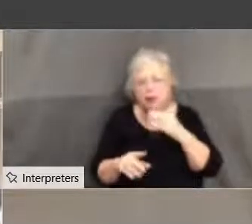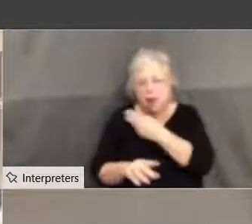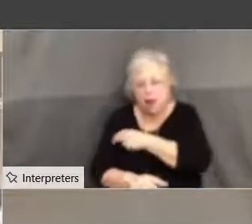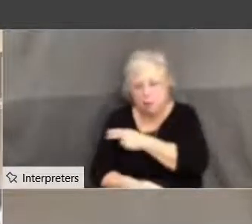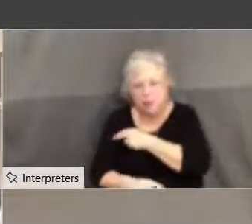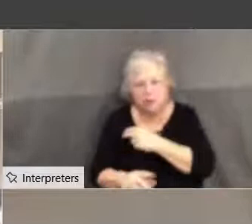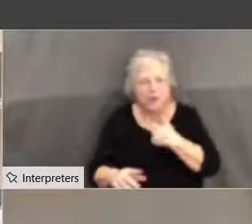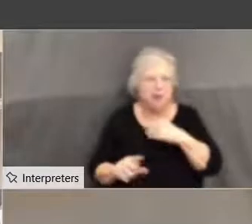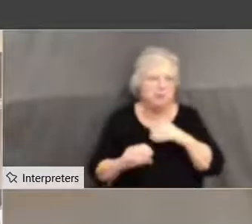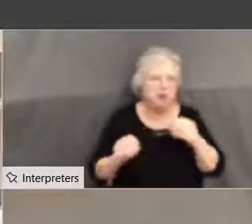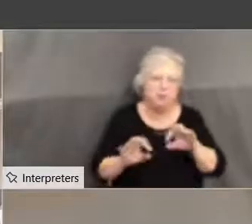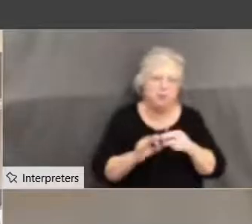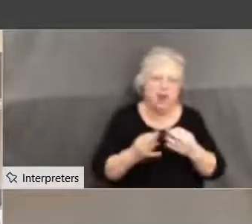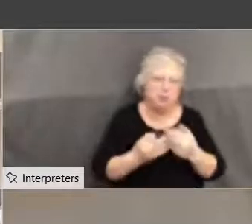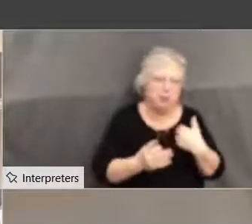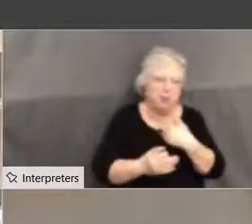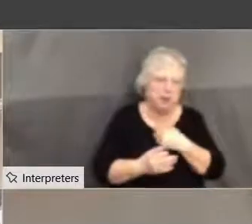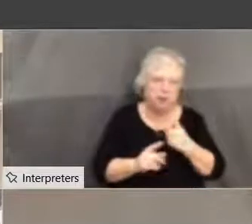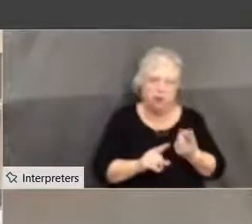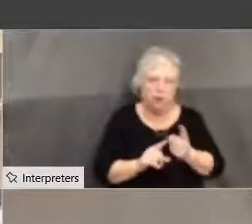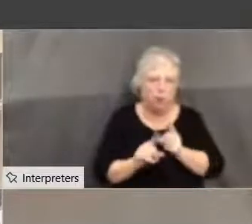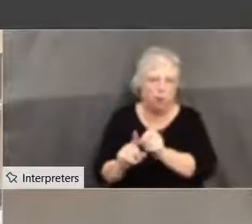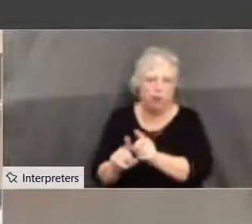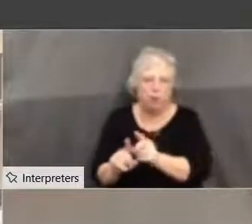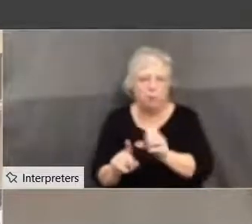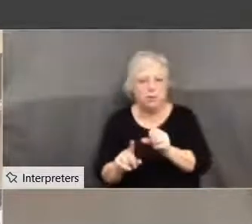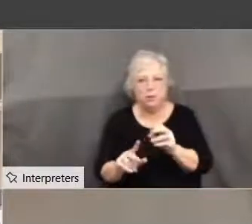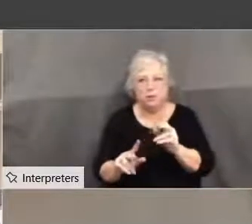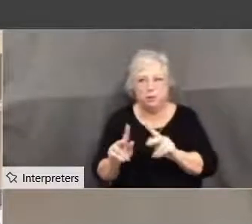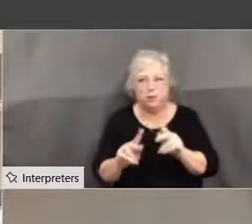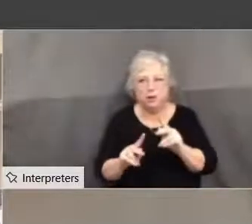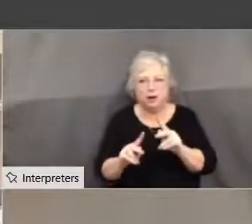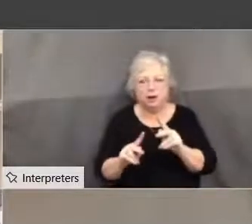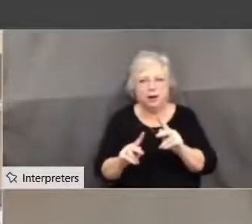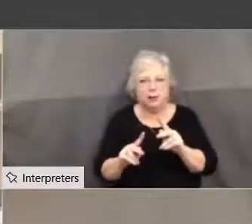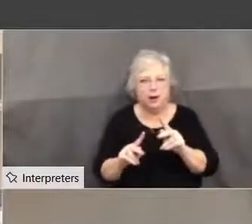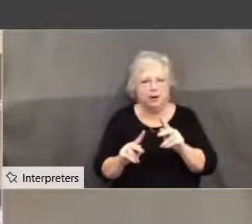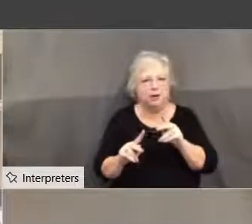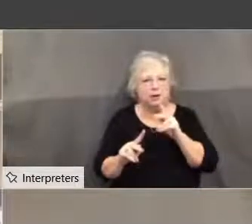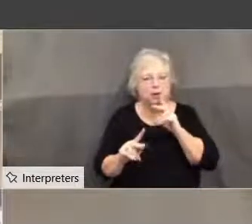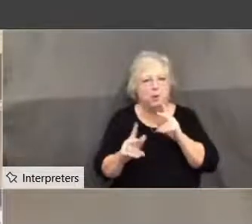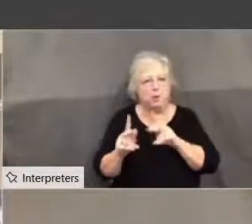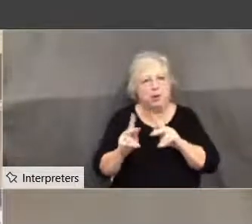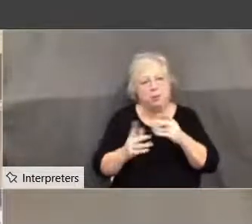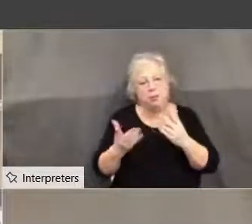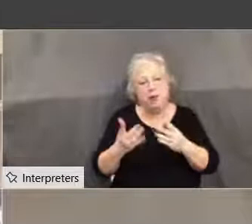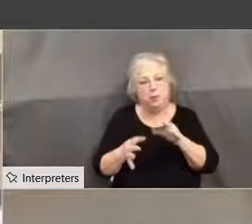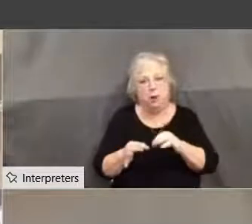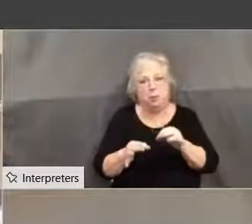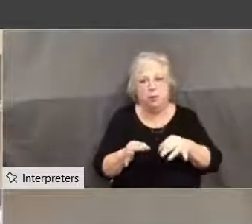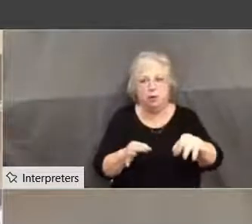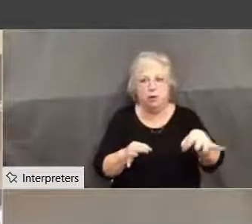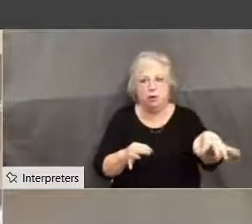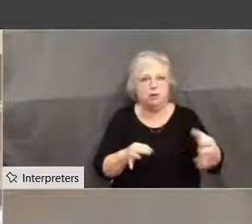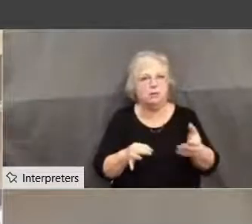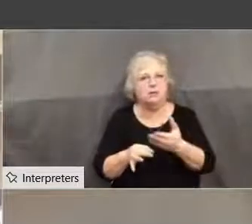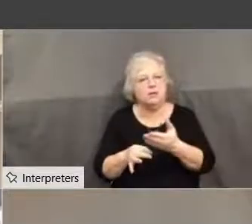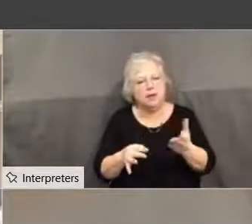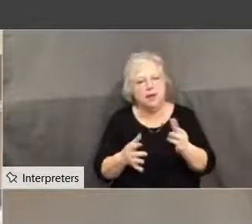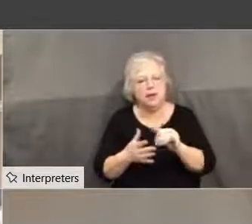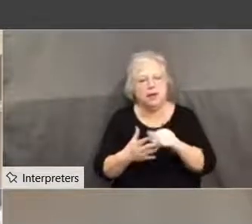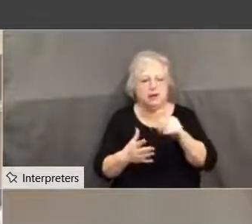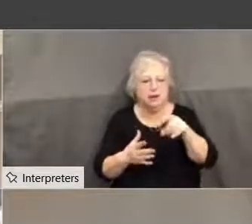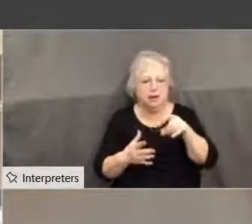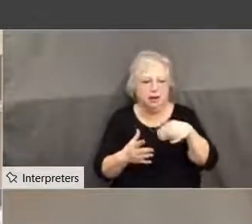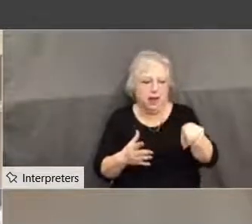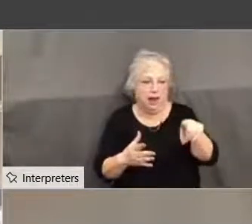to come with them. You know, so people are maybe putting off things that they should take